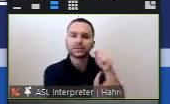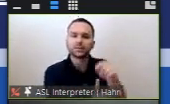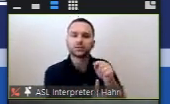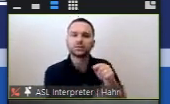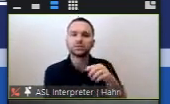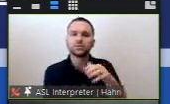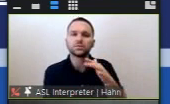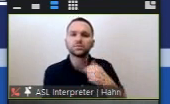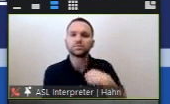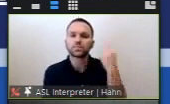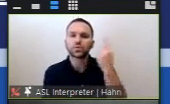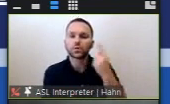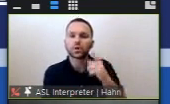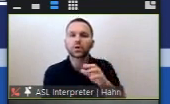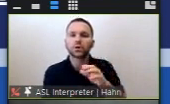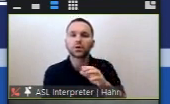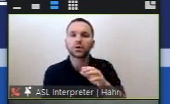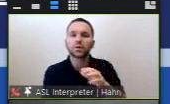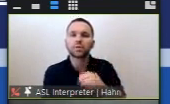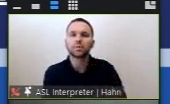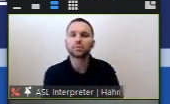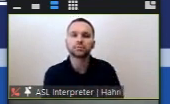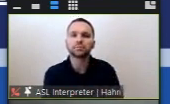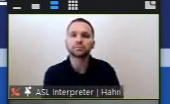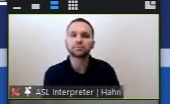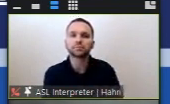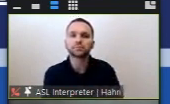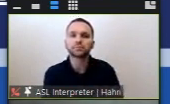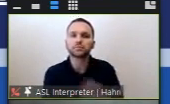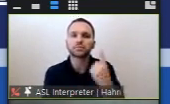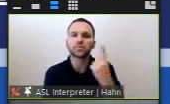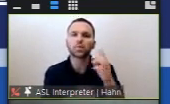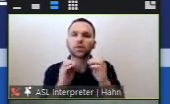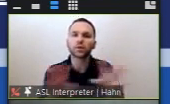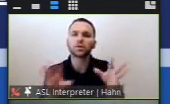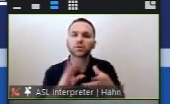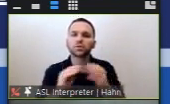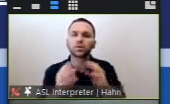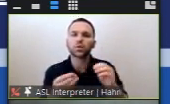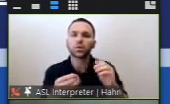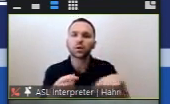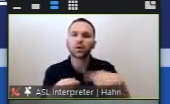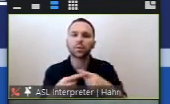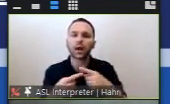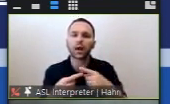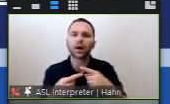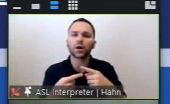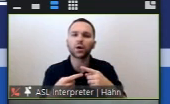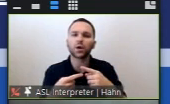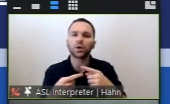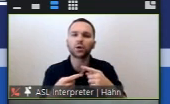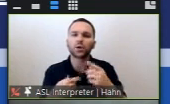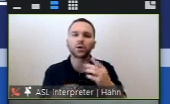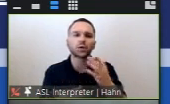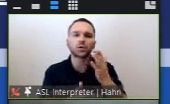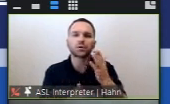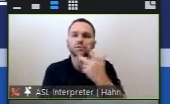if there's a story out of Jeffco with some of the vaccine